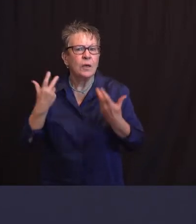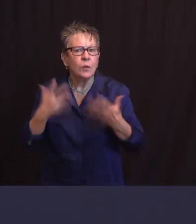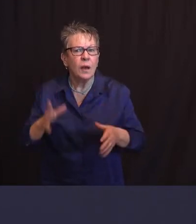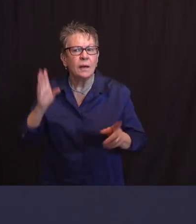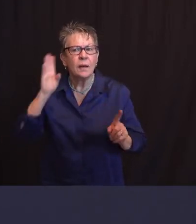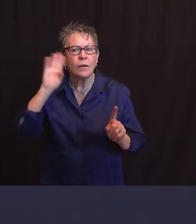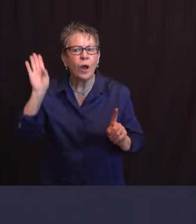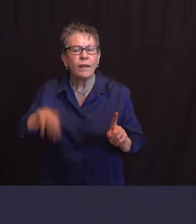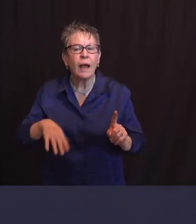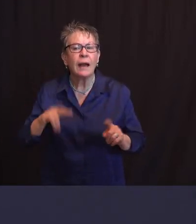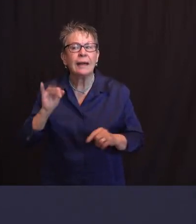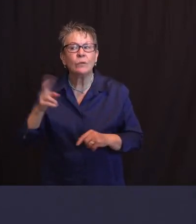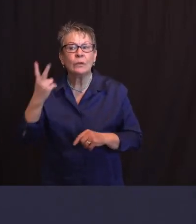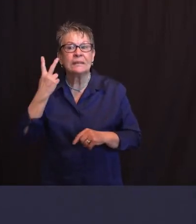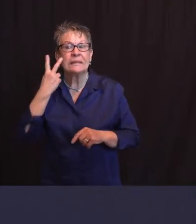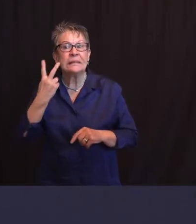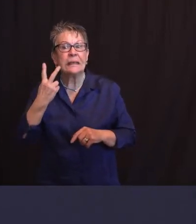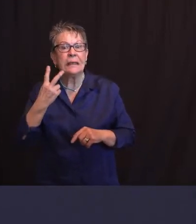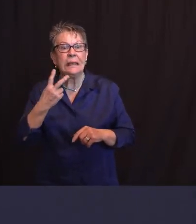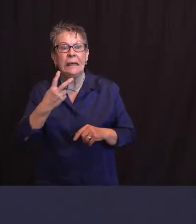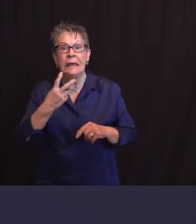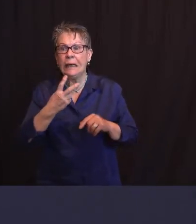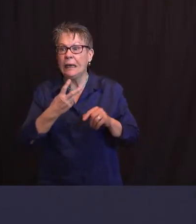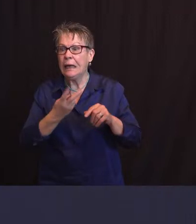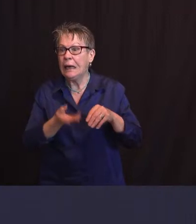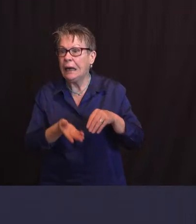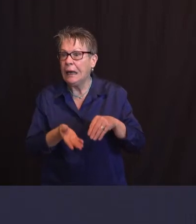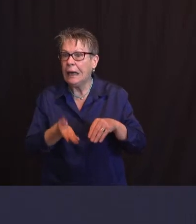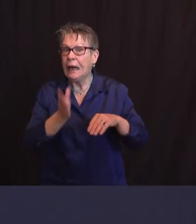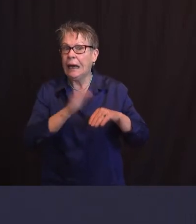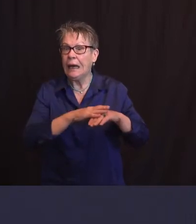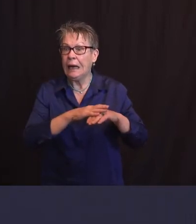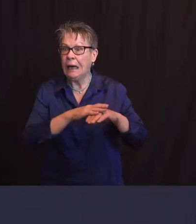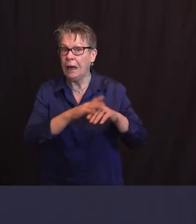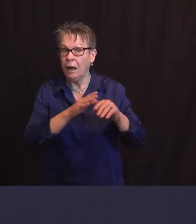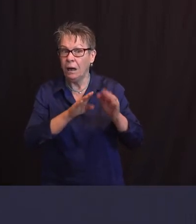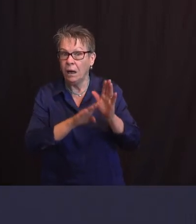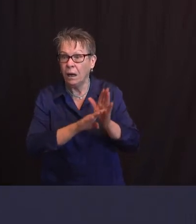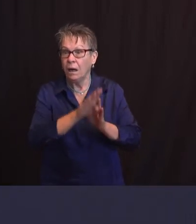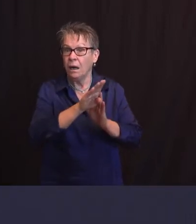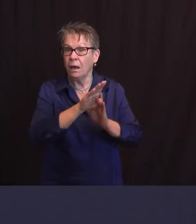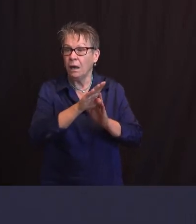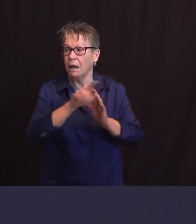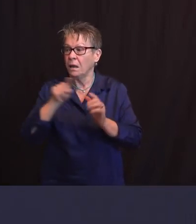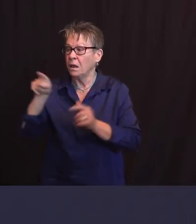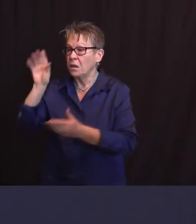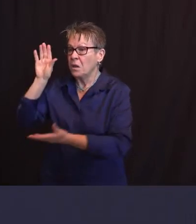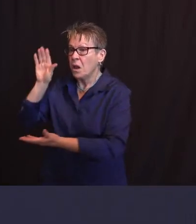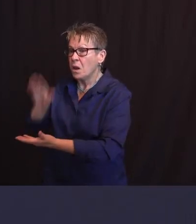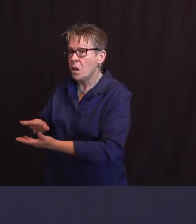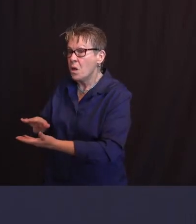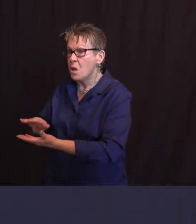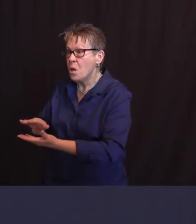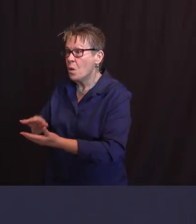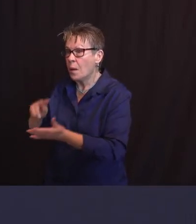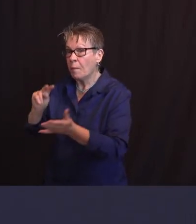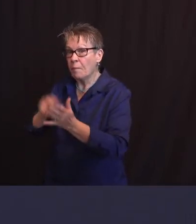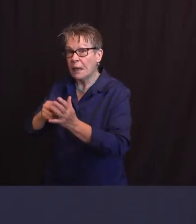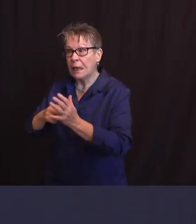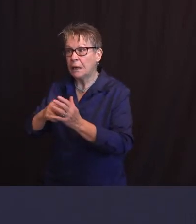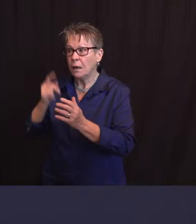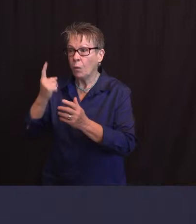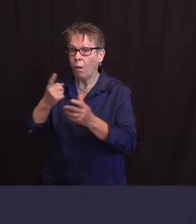see an uptick in cases here? And does it depend on whether it's just in one area, or if not, if it's just a general increase